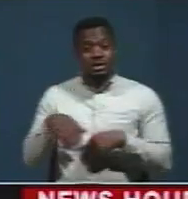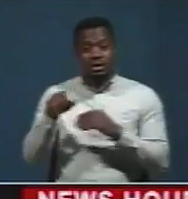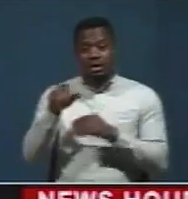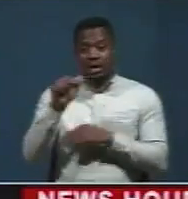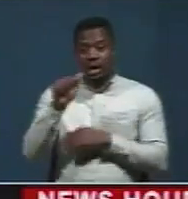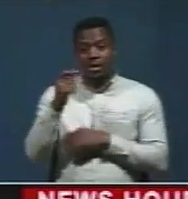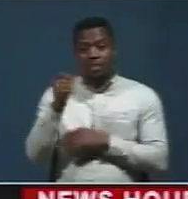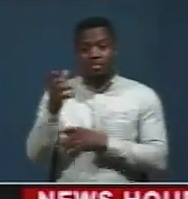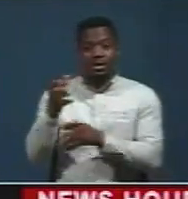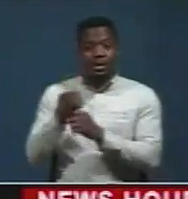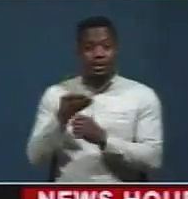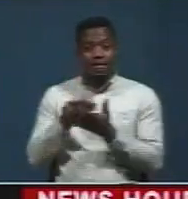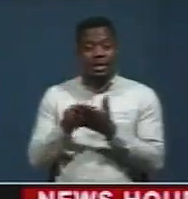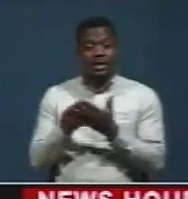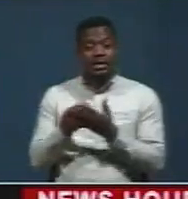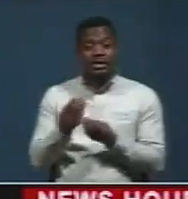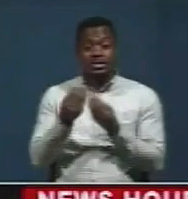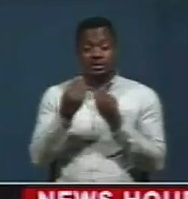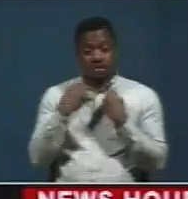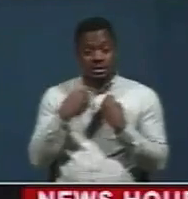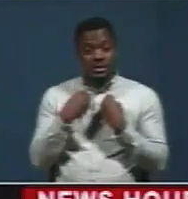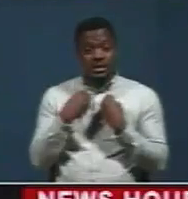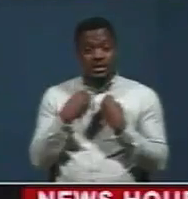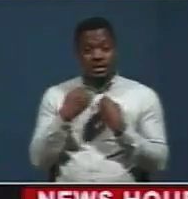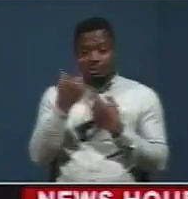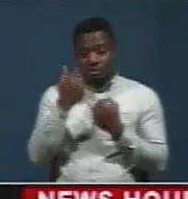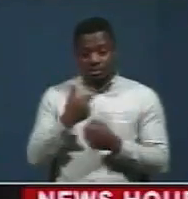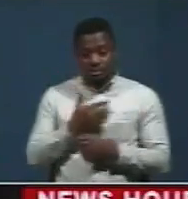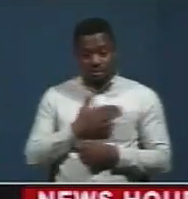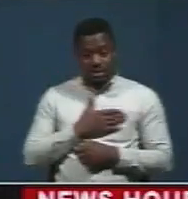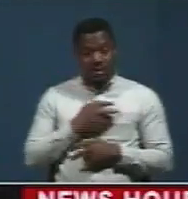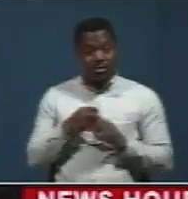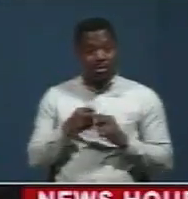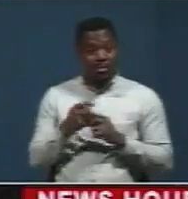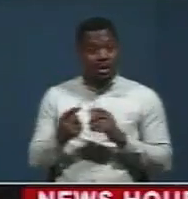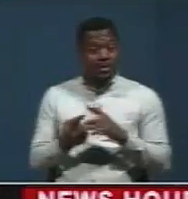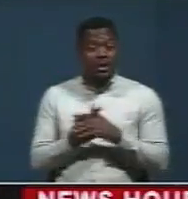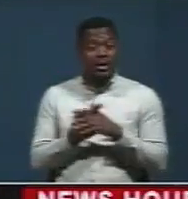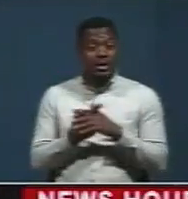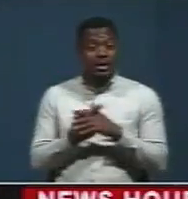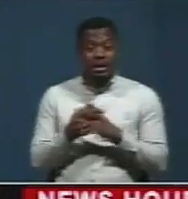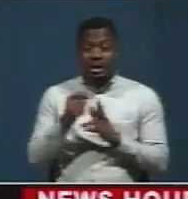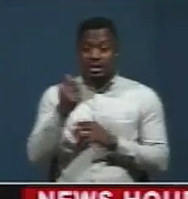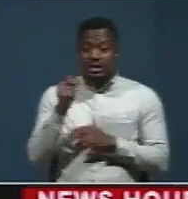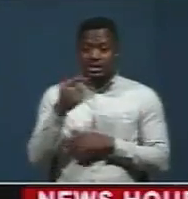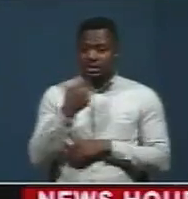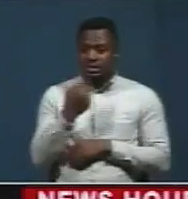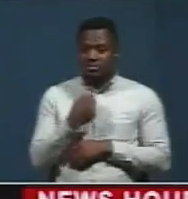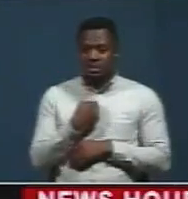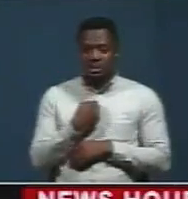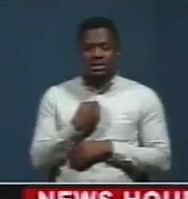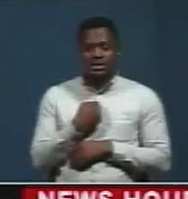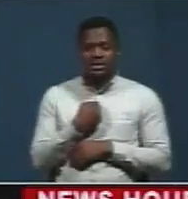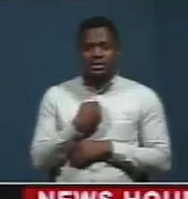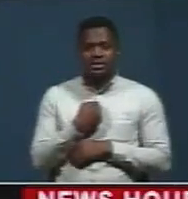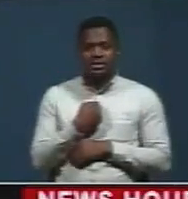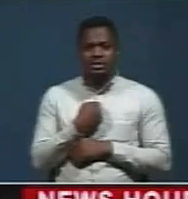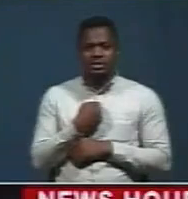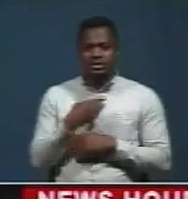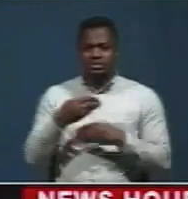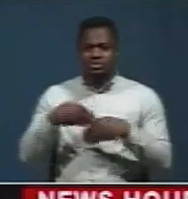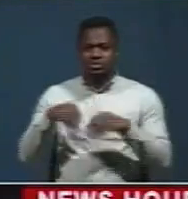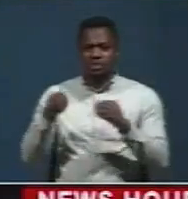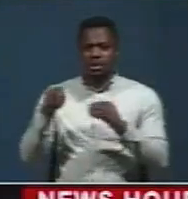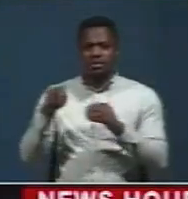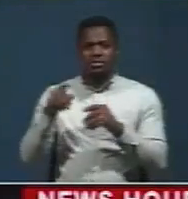na ejisika edie because me ma sem no ba ye no agent ni ka kire mi se omoton me